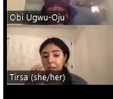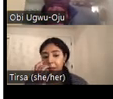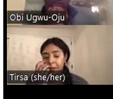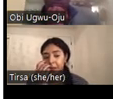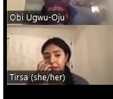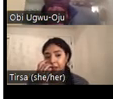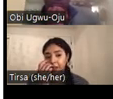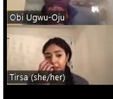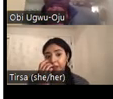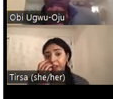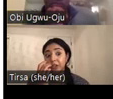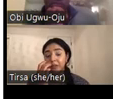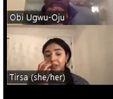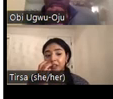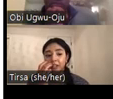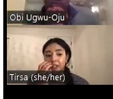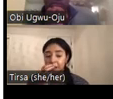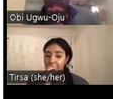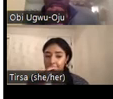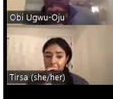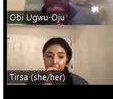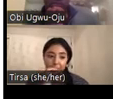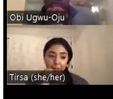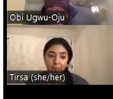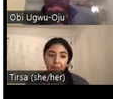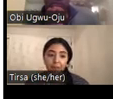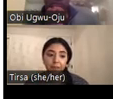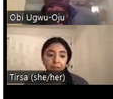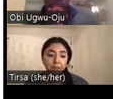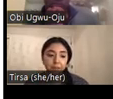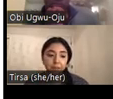But then I don't know what that screening would look like.